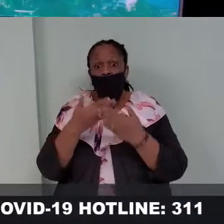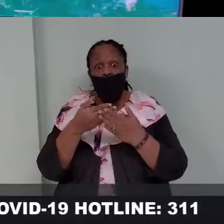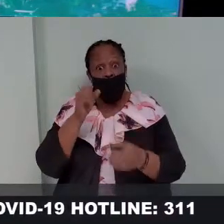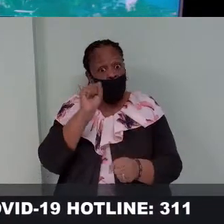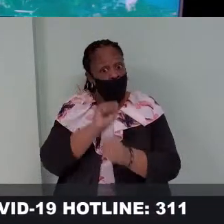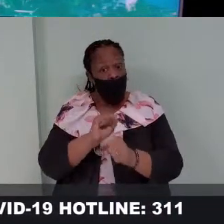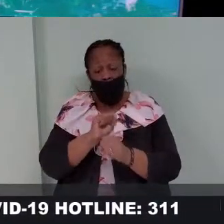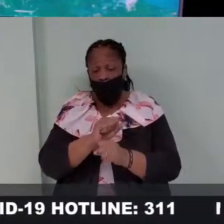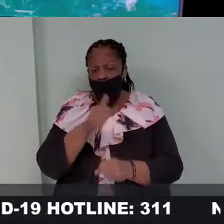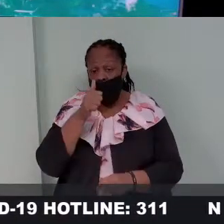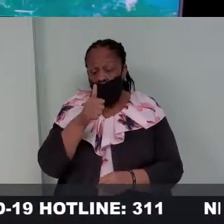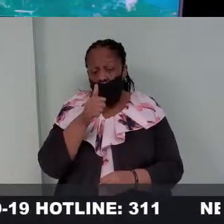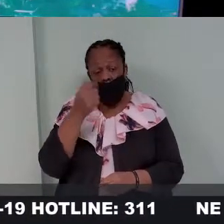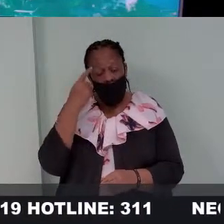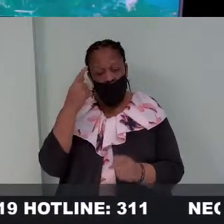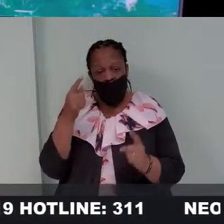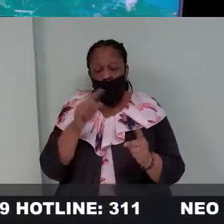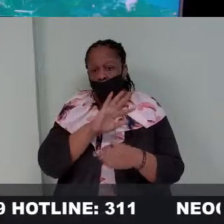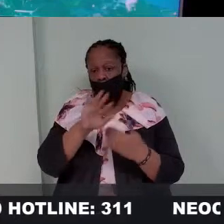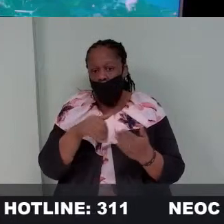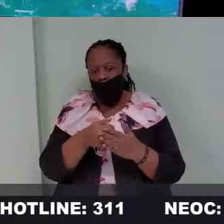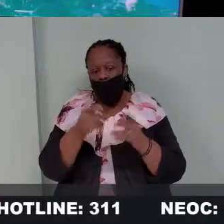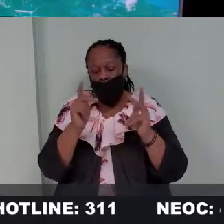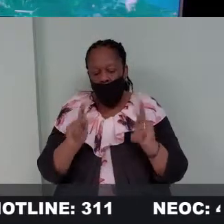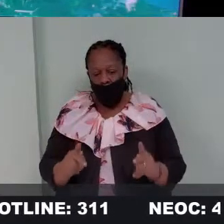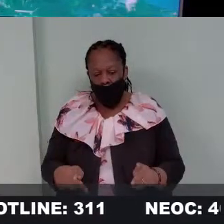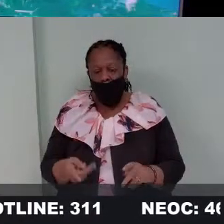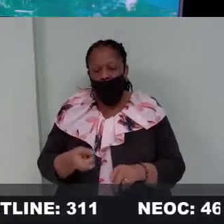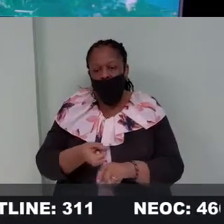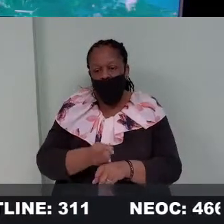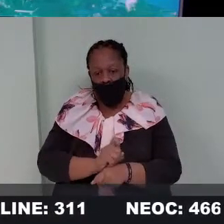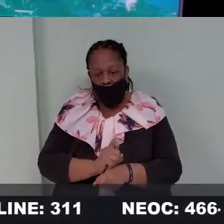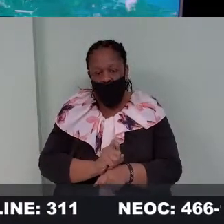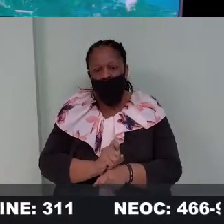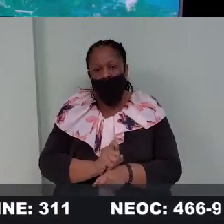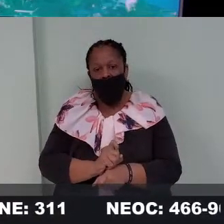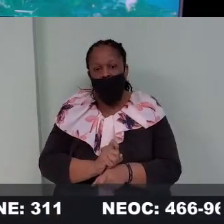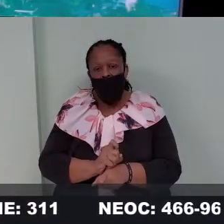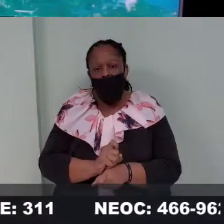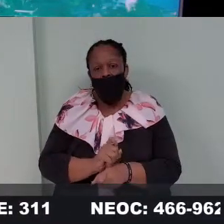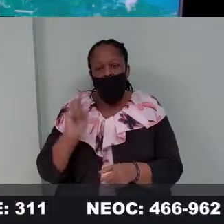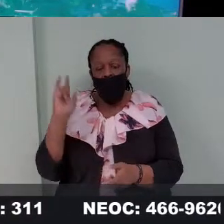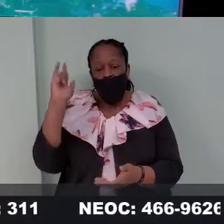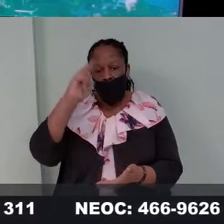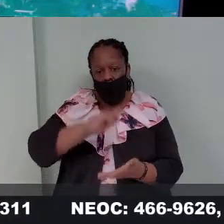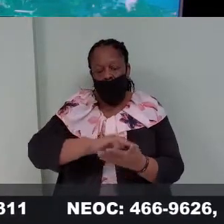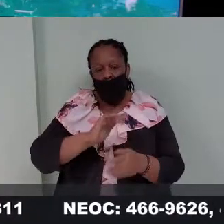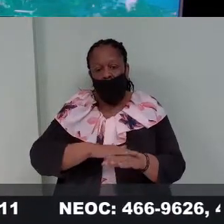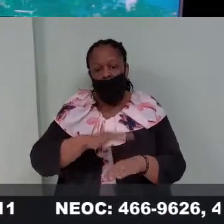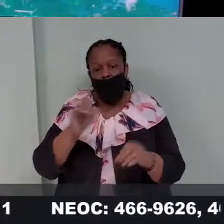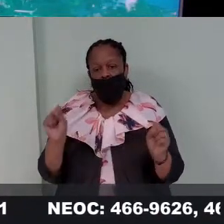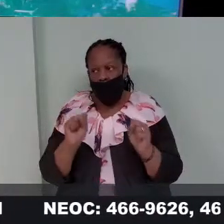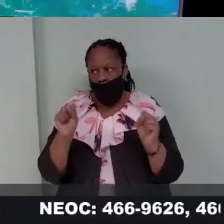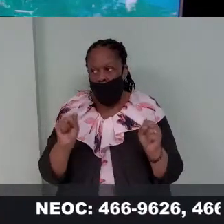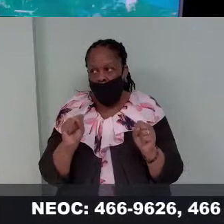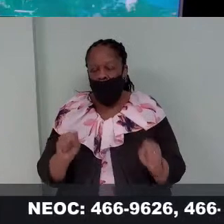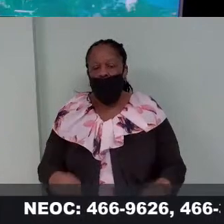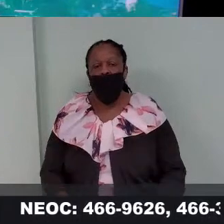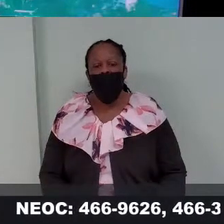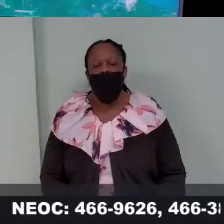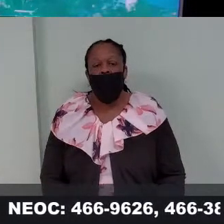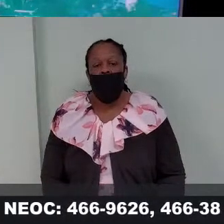now from the health screening process, you would have gone to the immigration department where the new form, the KNA travel form,